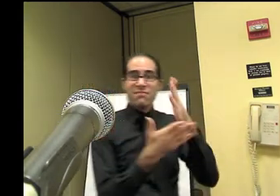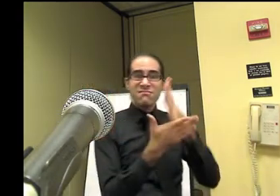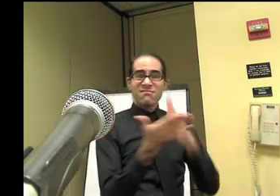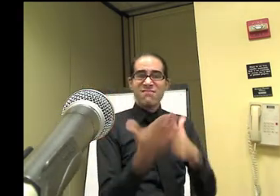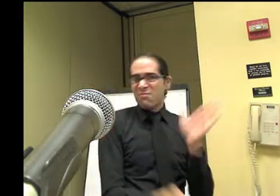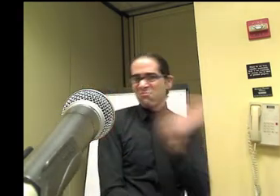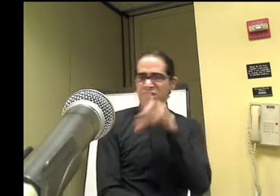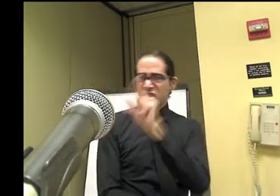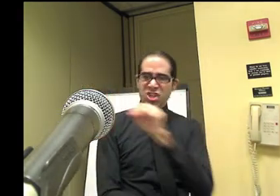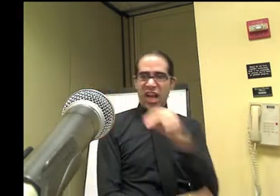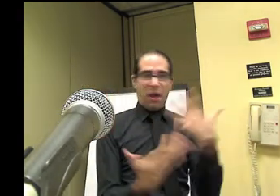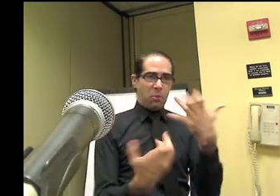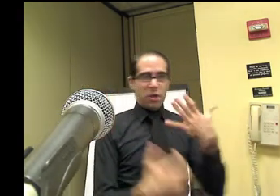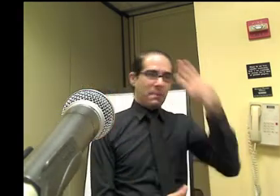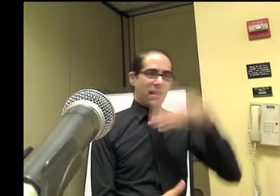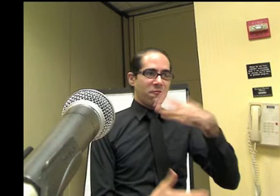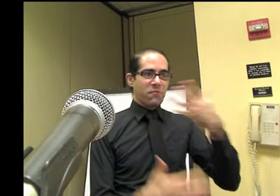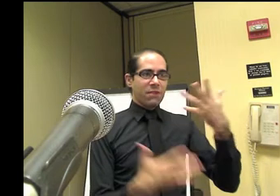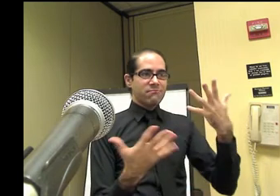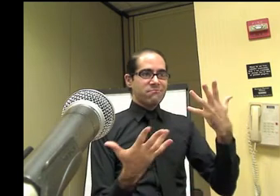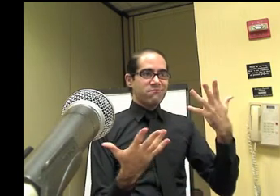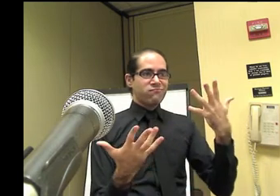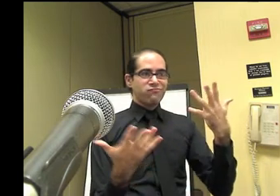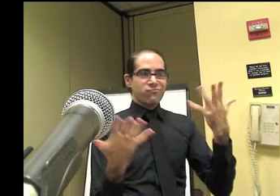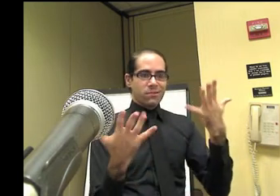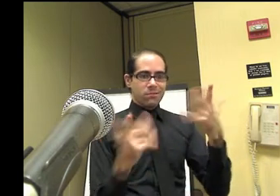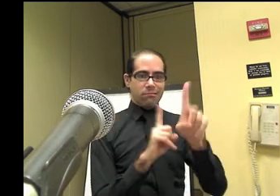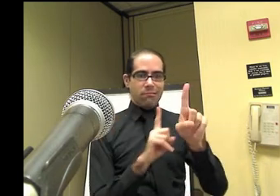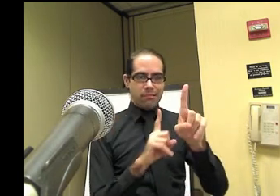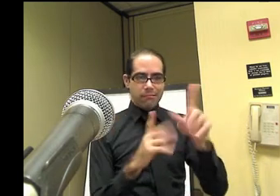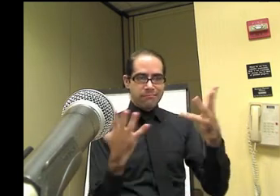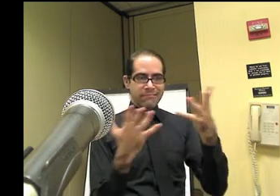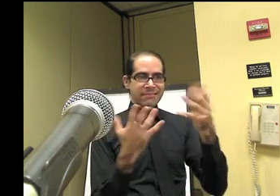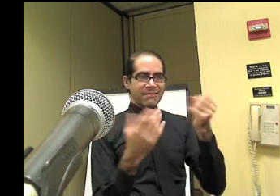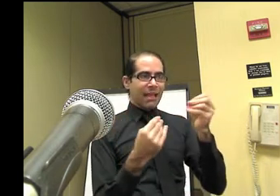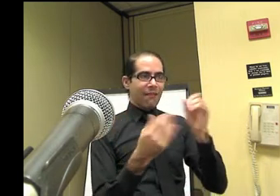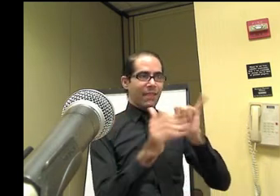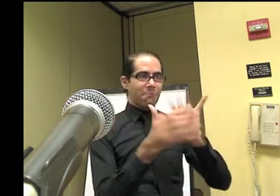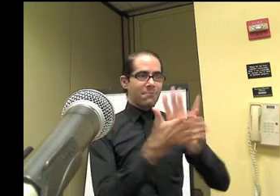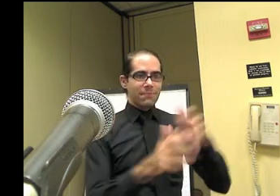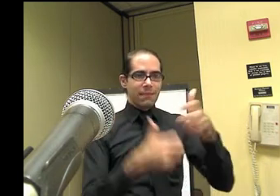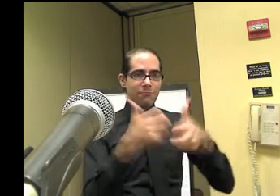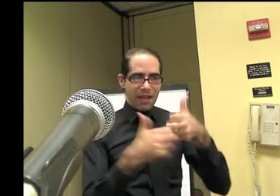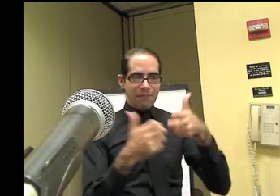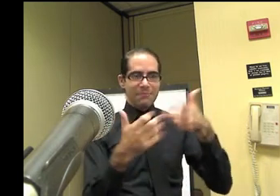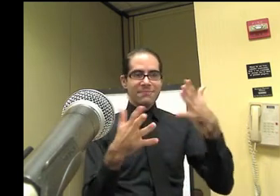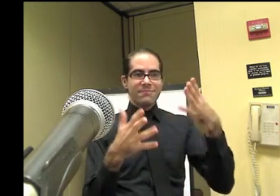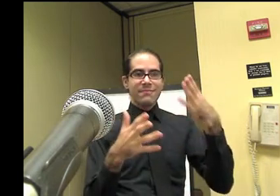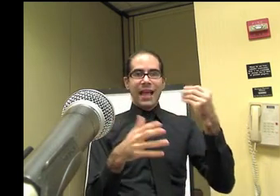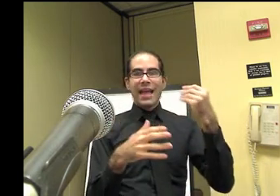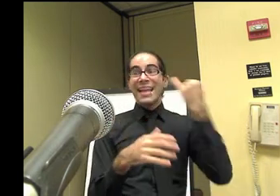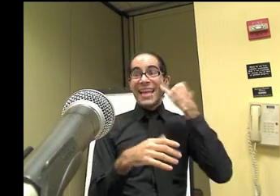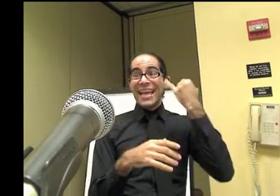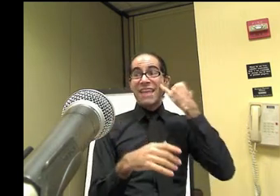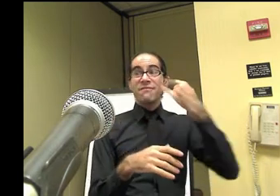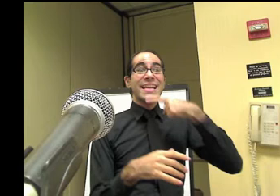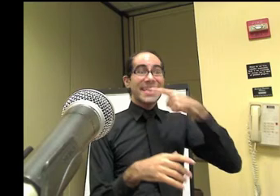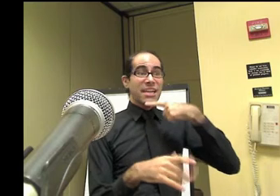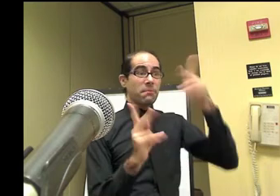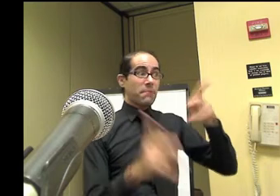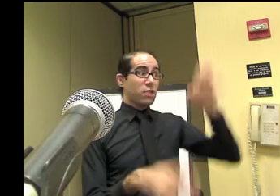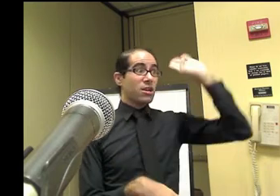in front of the interpreter. And sometimes you can just say, excuse me, I can't see. And sometimes that works and sometimes it